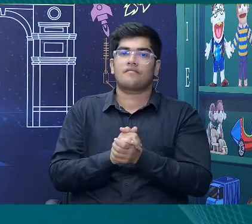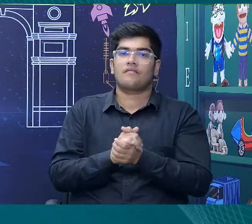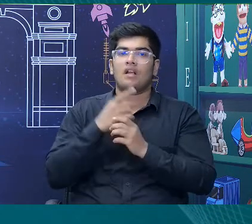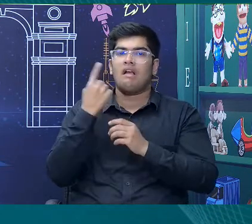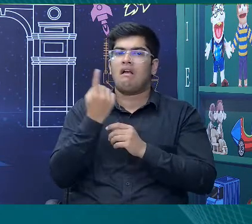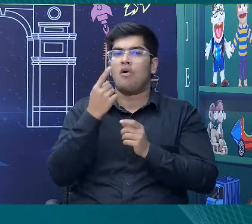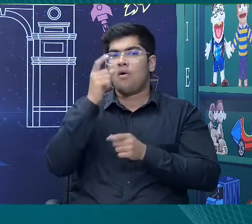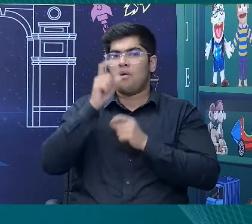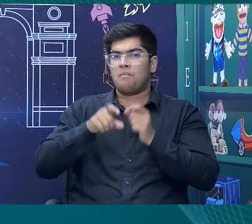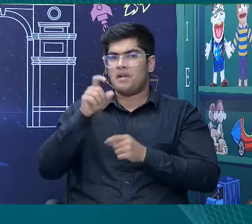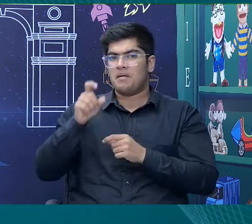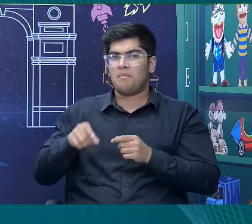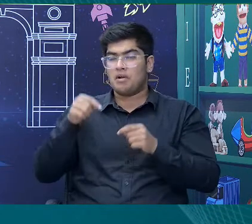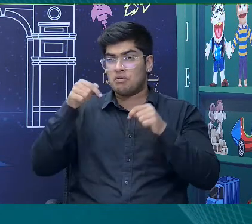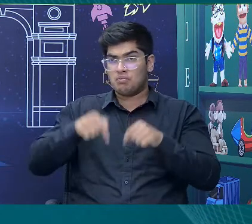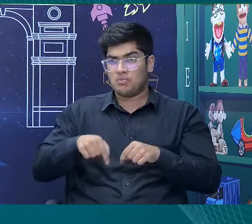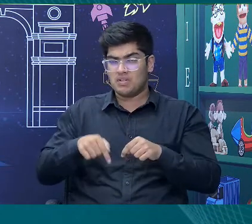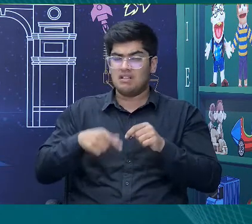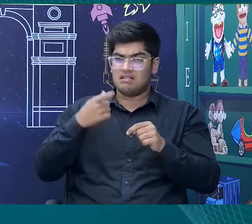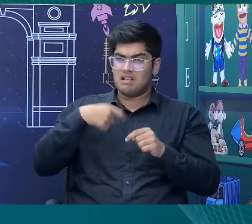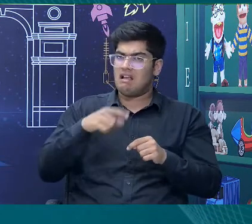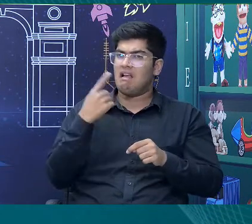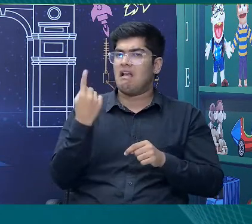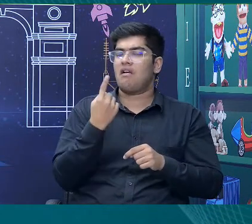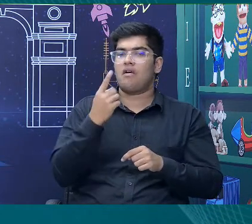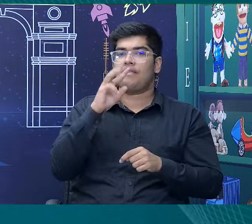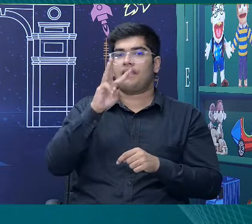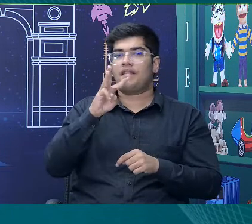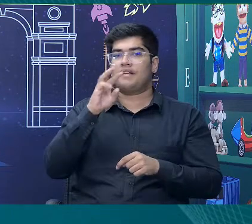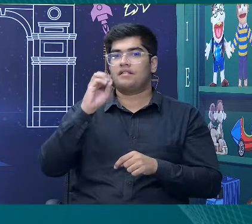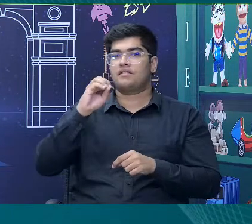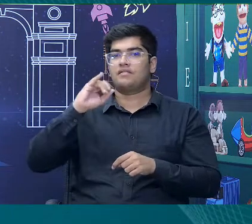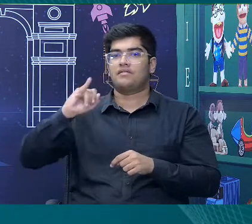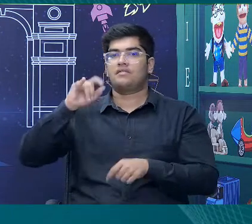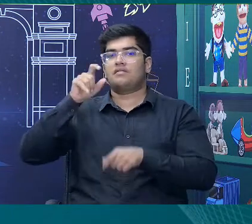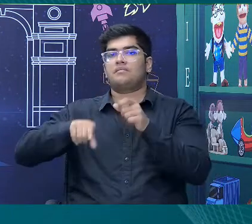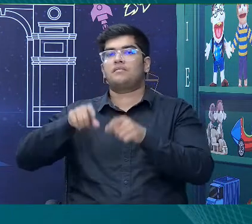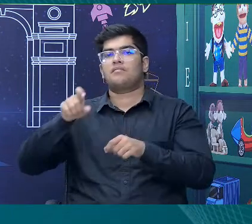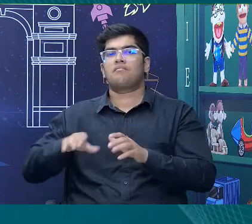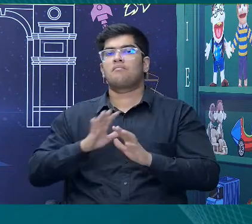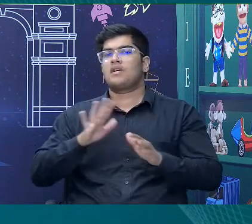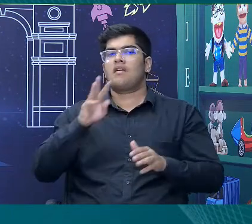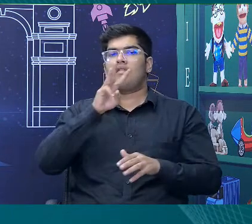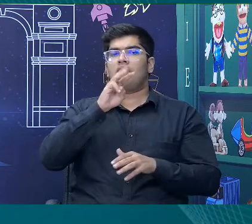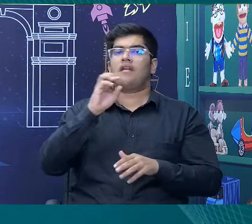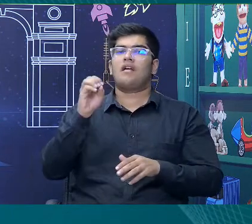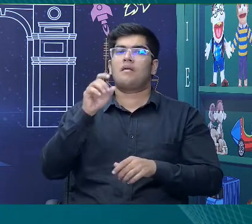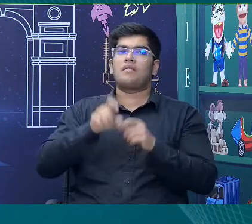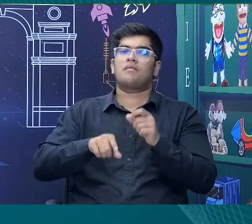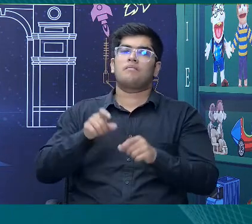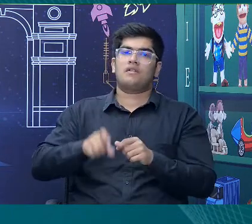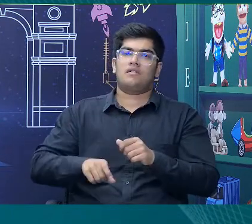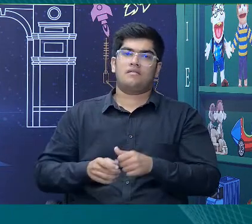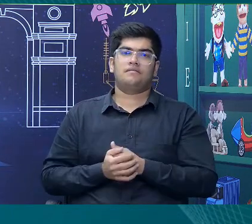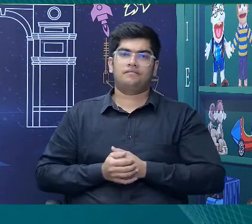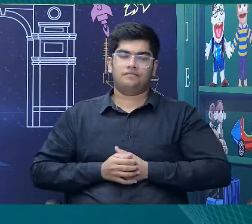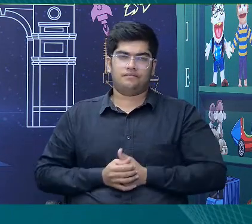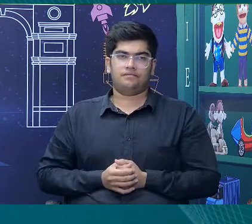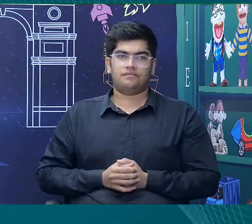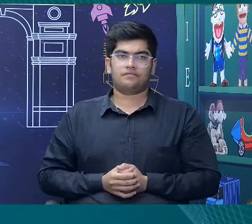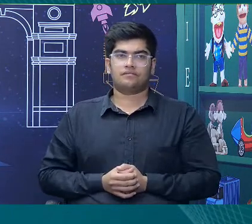only 306 people even today. Oh. So it's a very small, tiny village, very few people. Yeah.